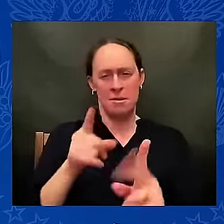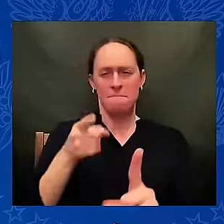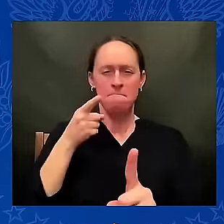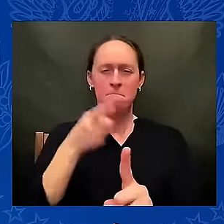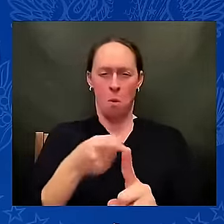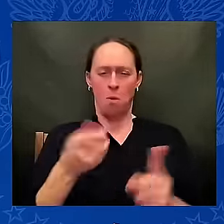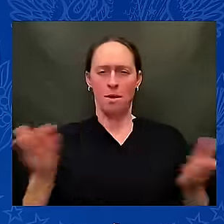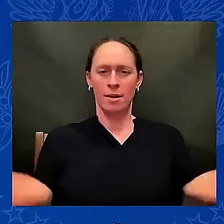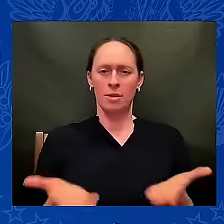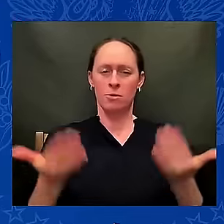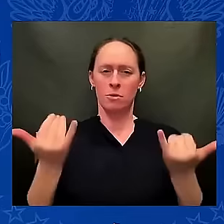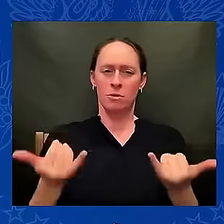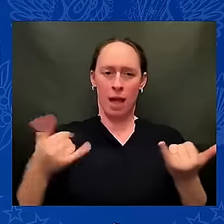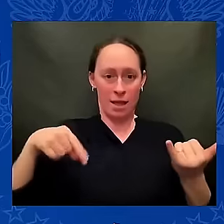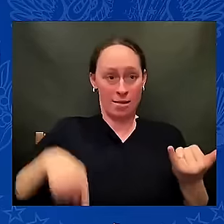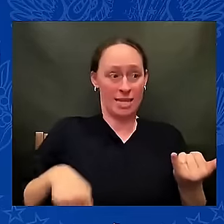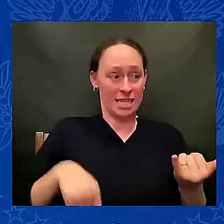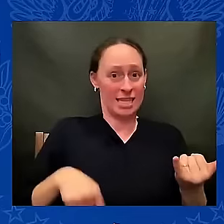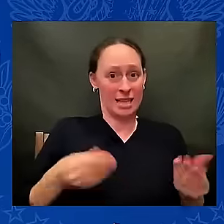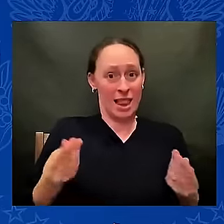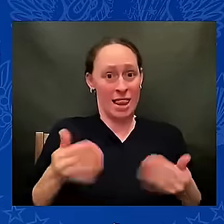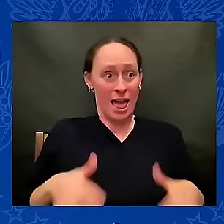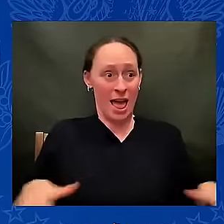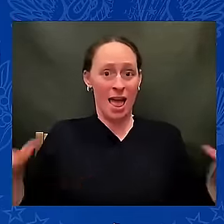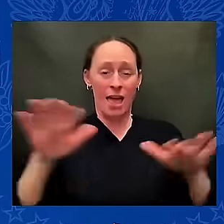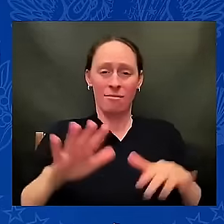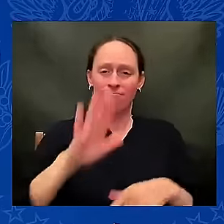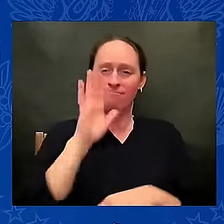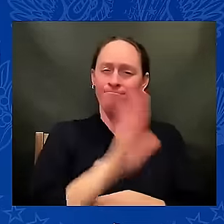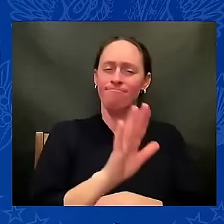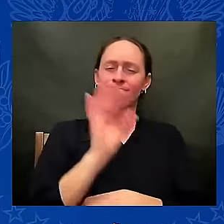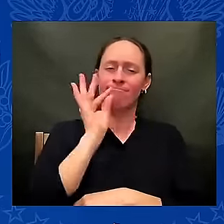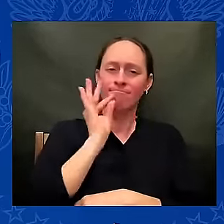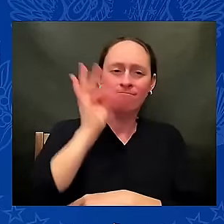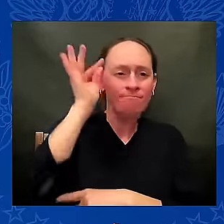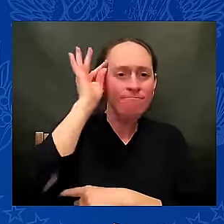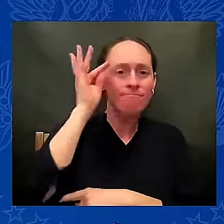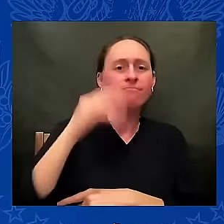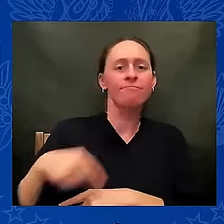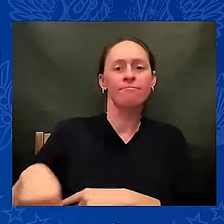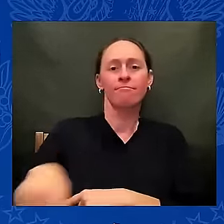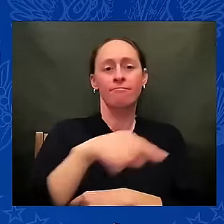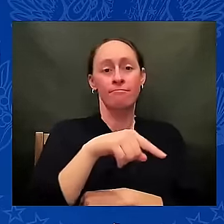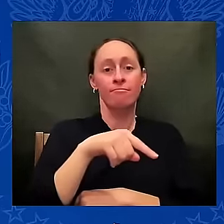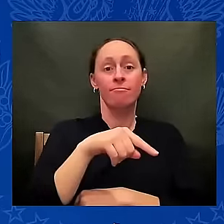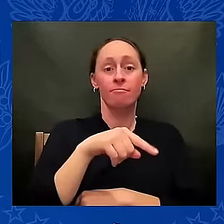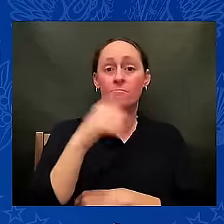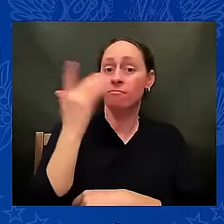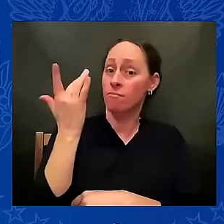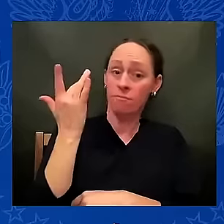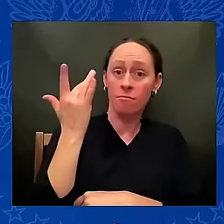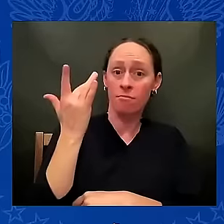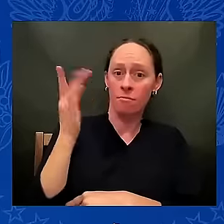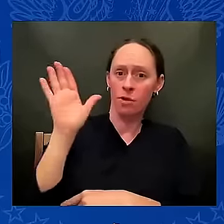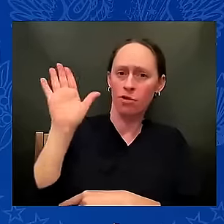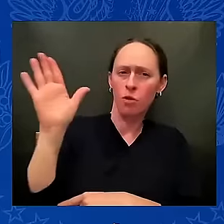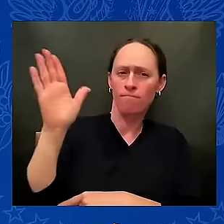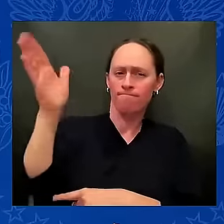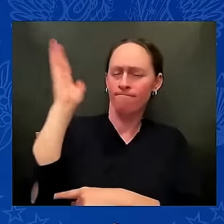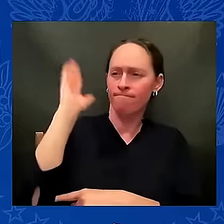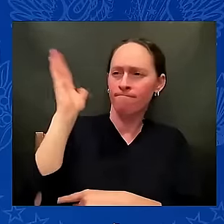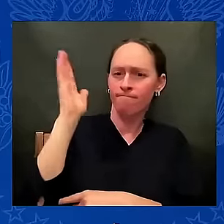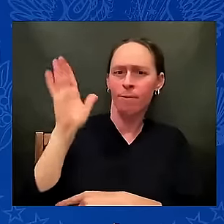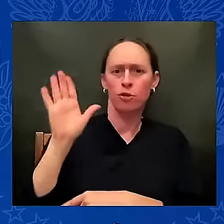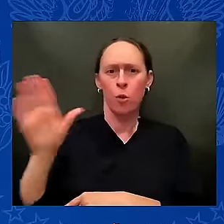is much stronger because of the words and actions and the heart, the ibadak, the heart